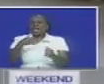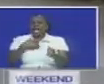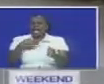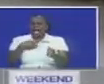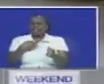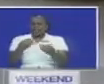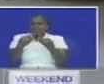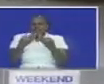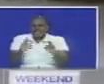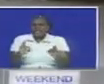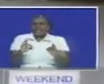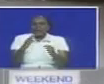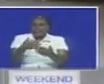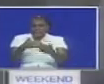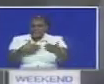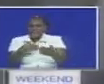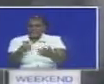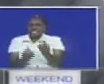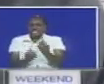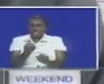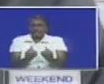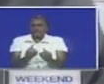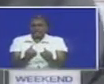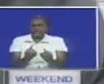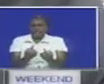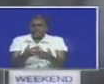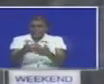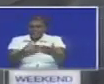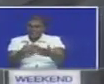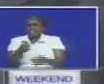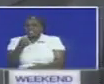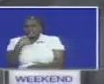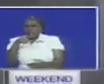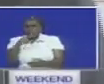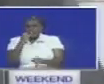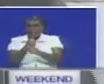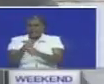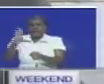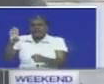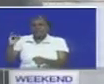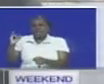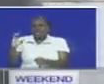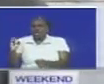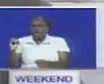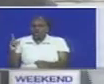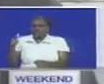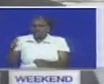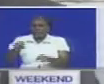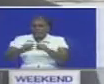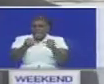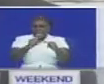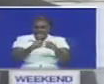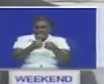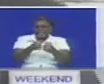tank that first purifies the waste. So that pre-treatment method is what makes our biodiesel system unique, because of breaking down the impurities